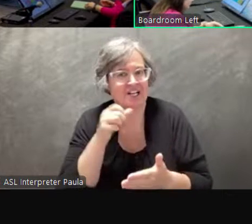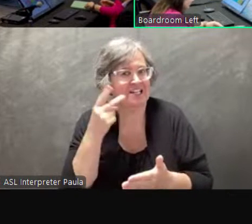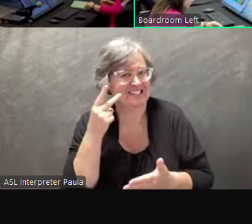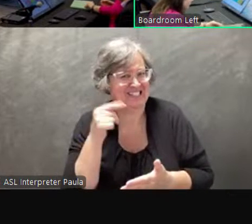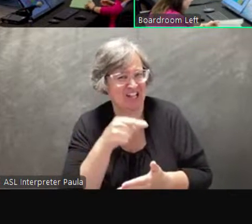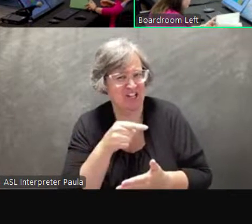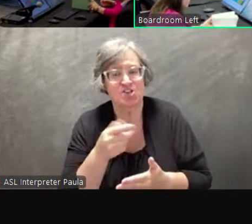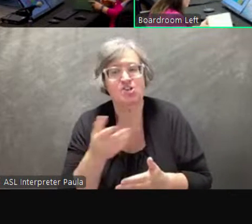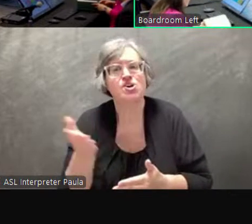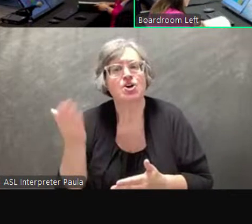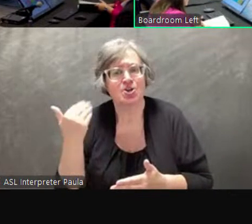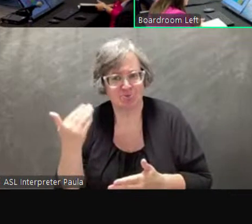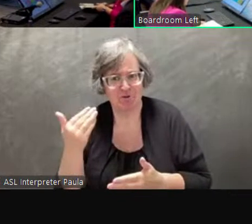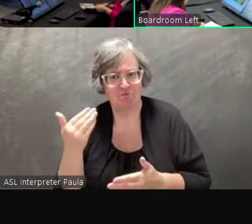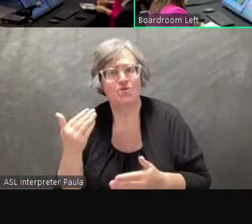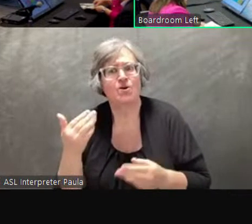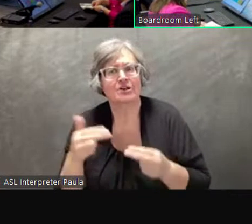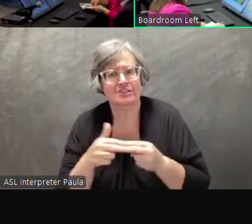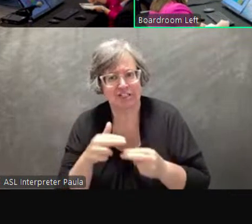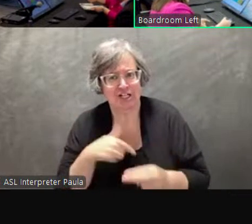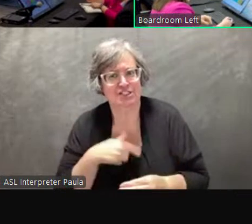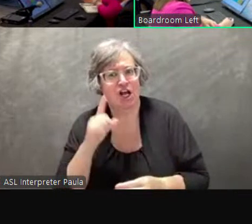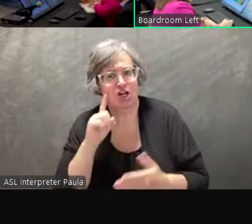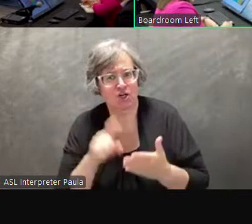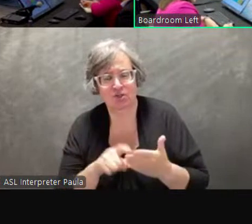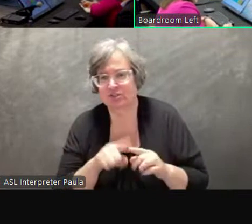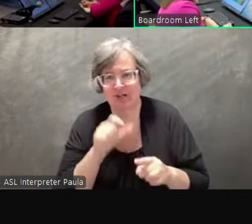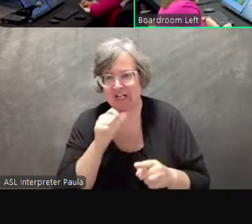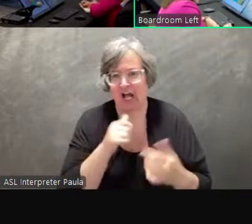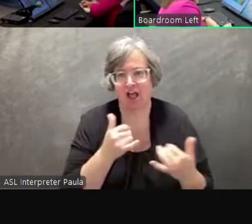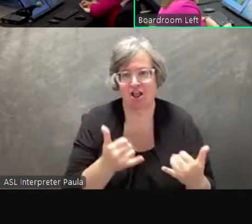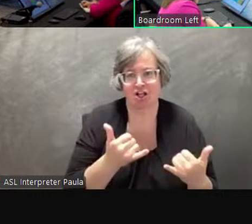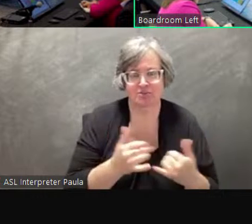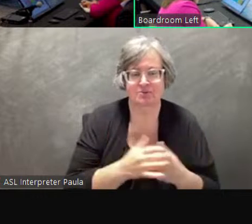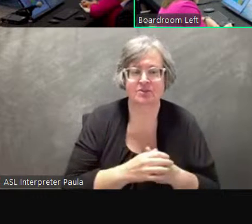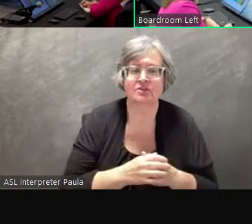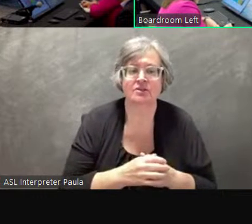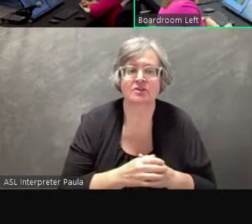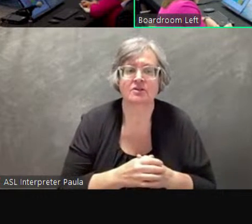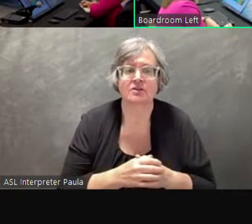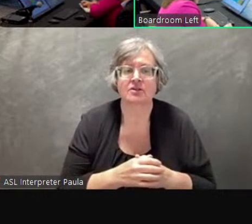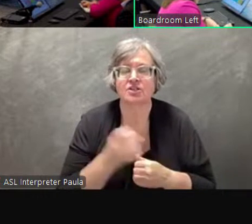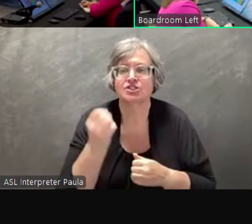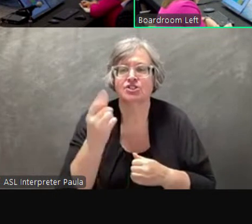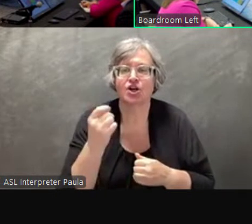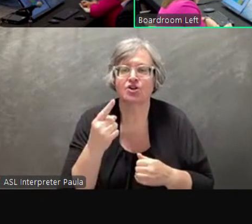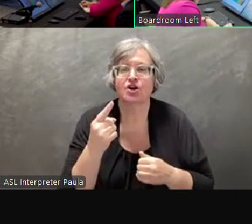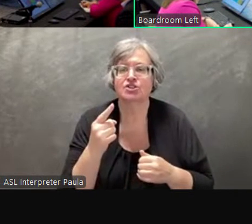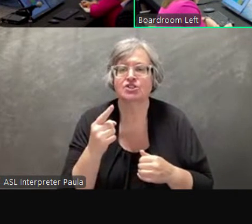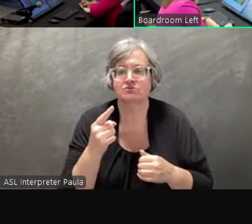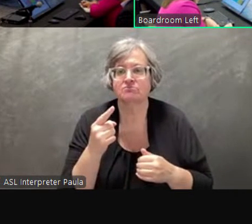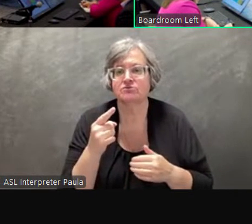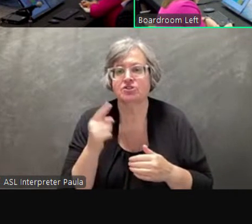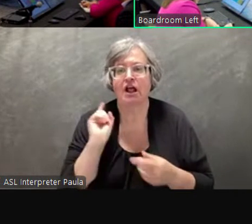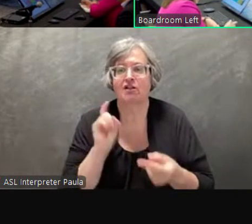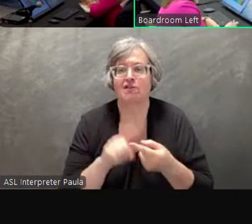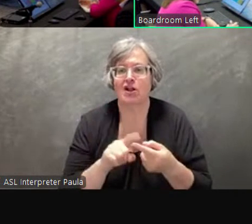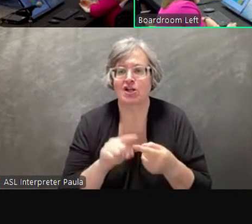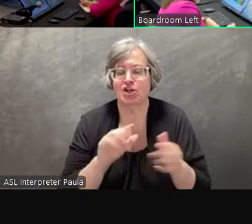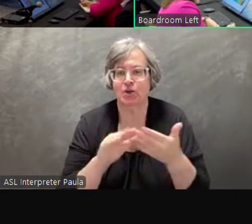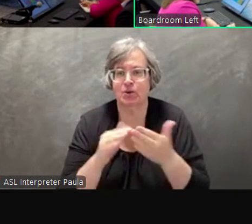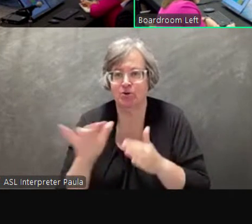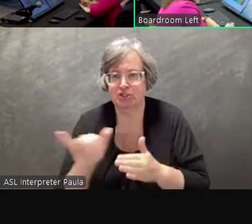I saw it in the earlier one, so I was understanding those demographics and the impact of this work into